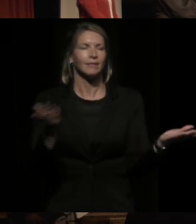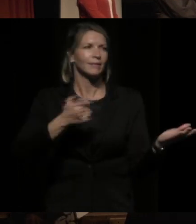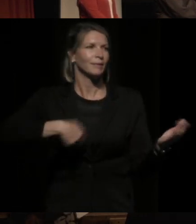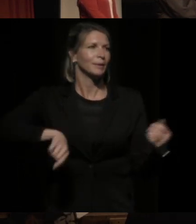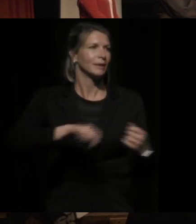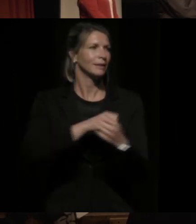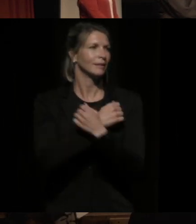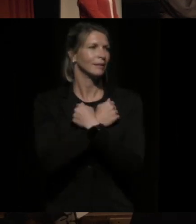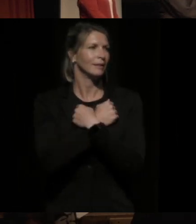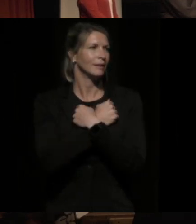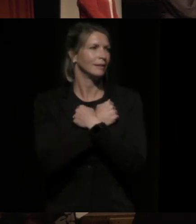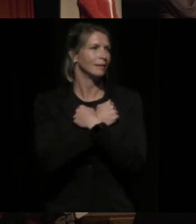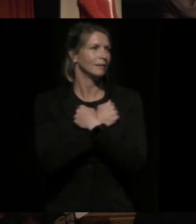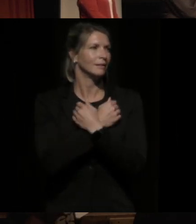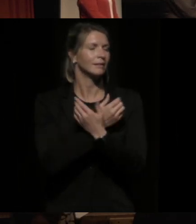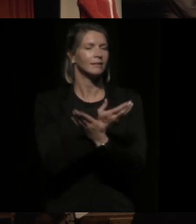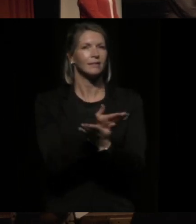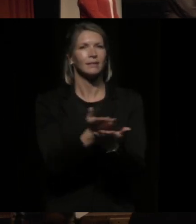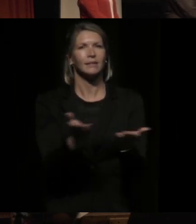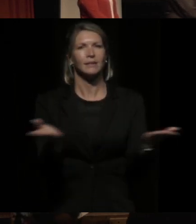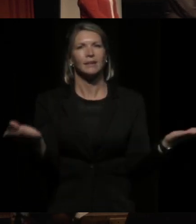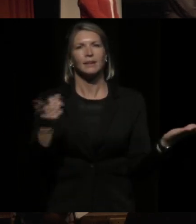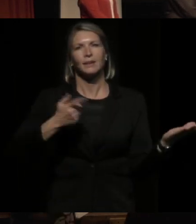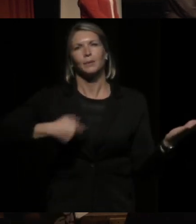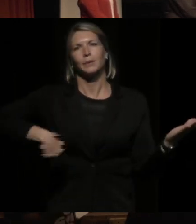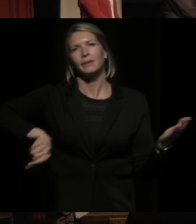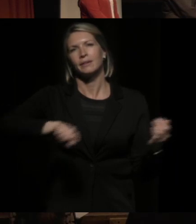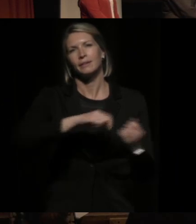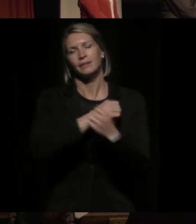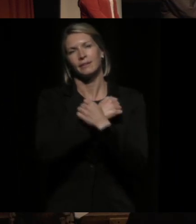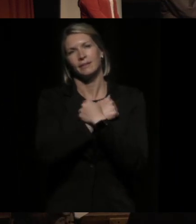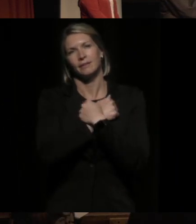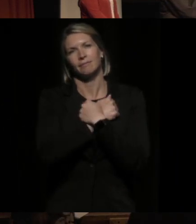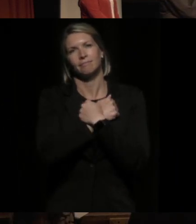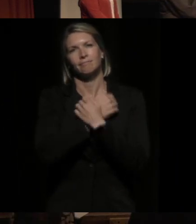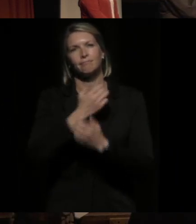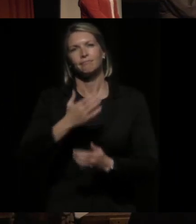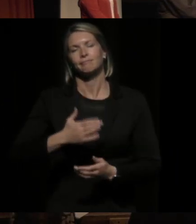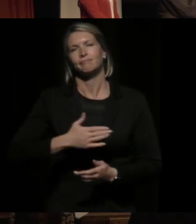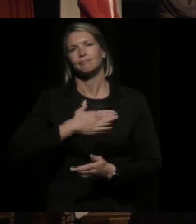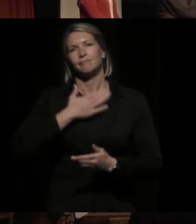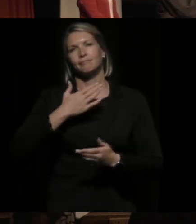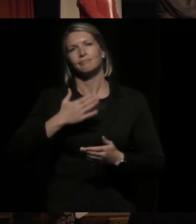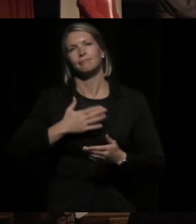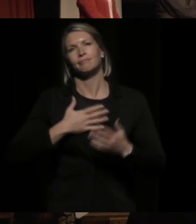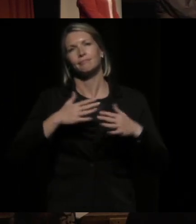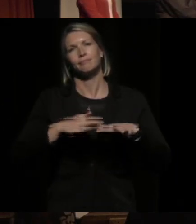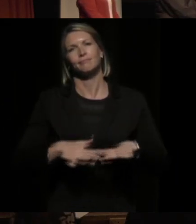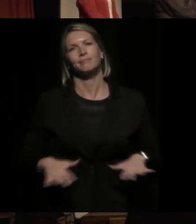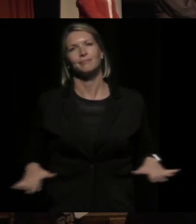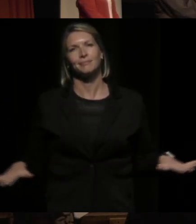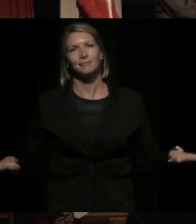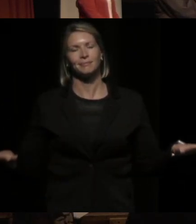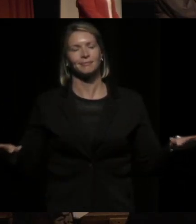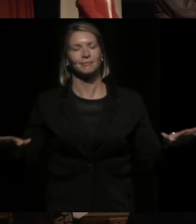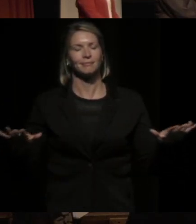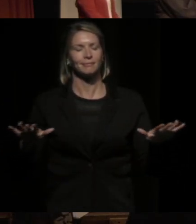thee, we love thee, we love thee, smiling